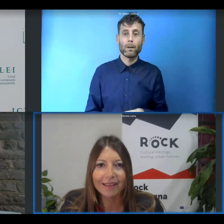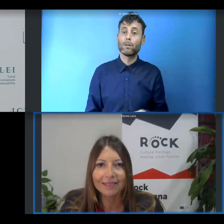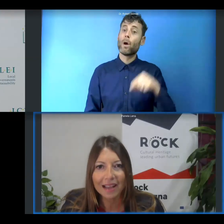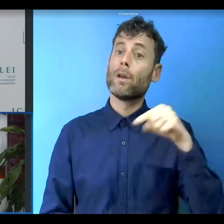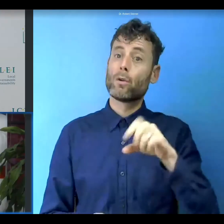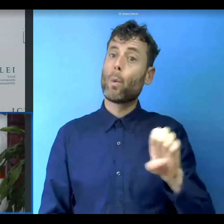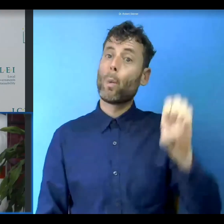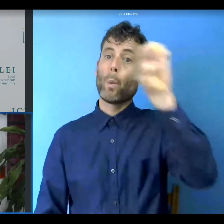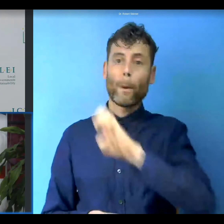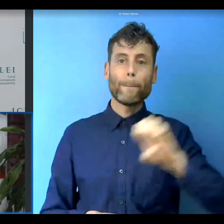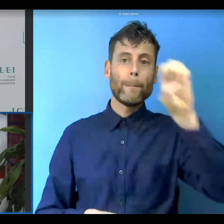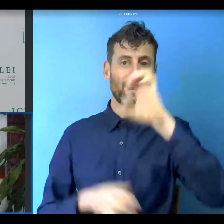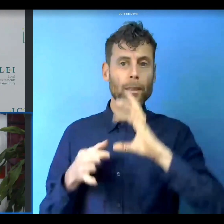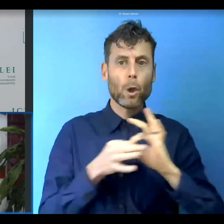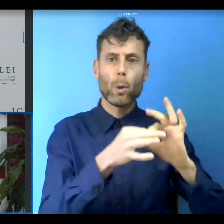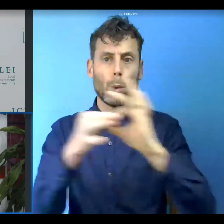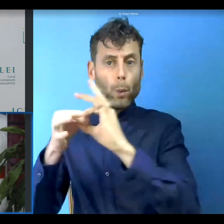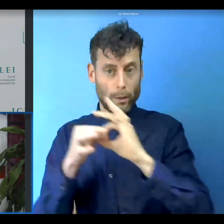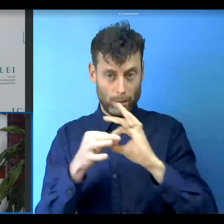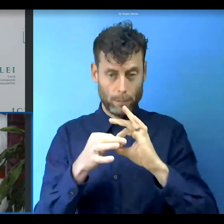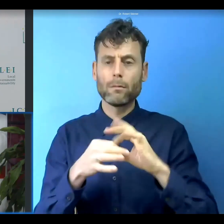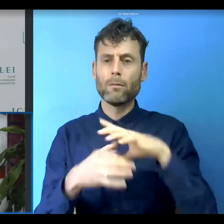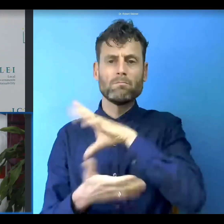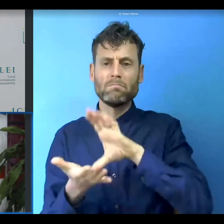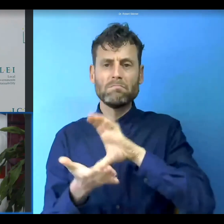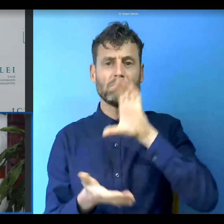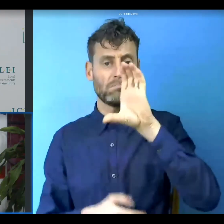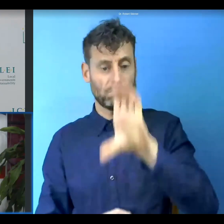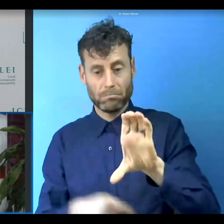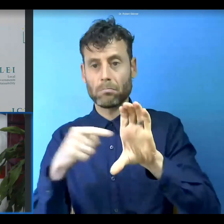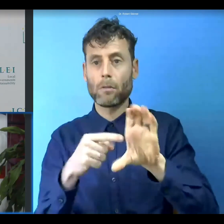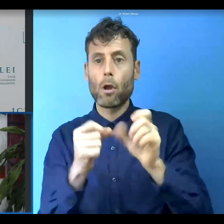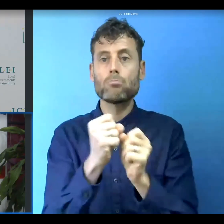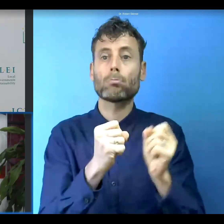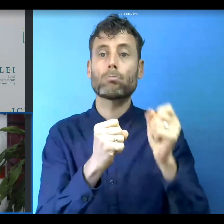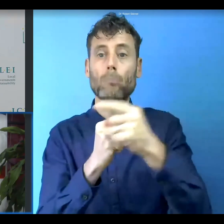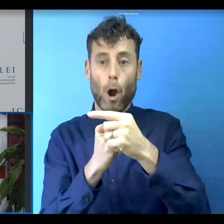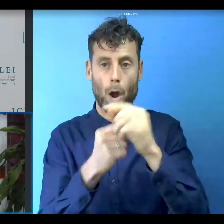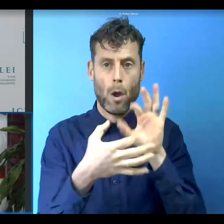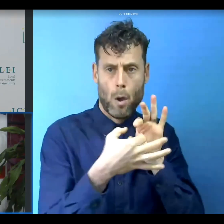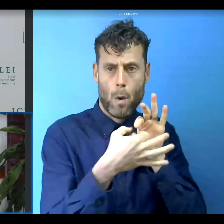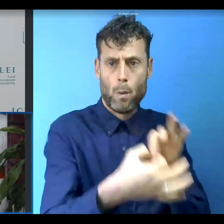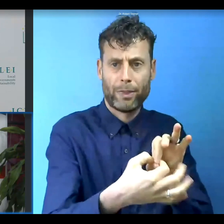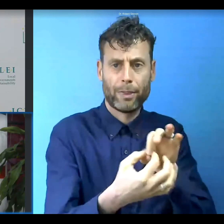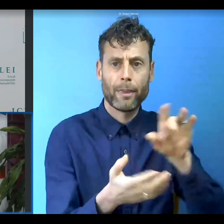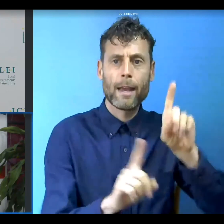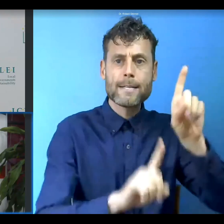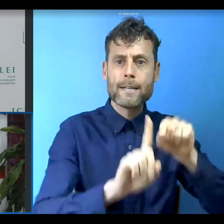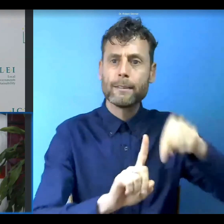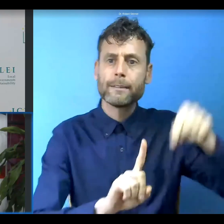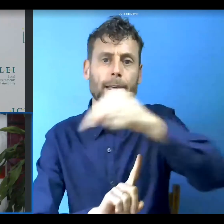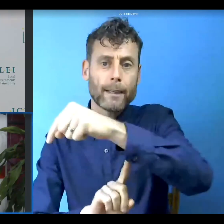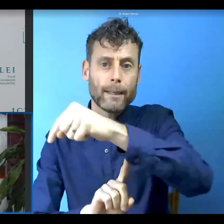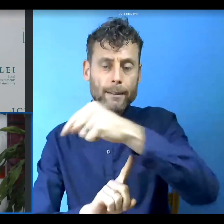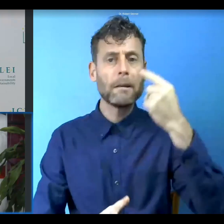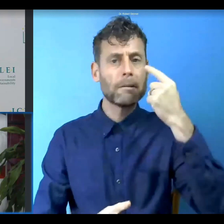bring tangible benefits to cities which have become, during ROC, living labs